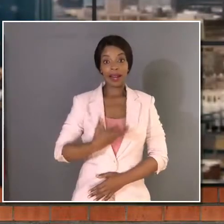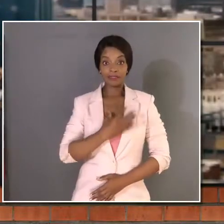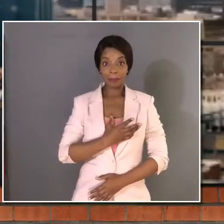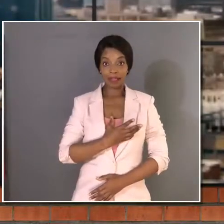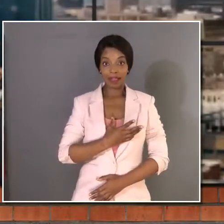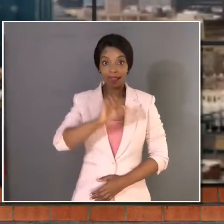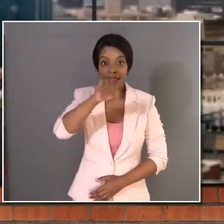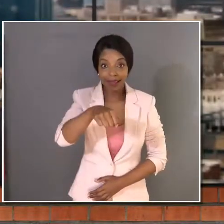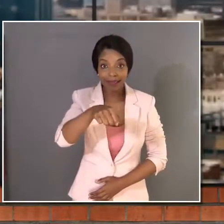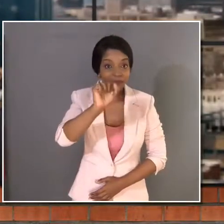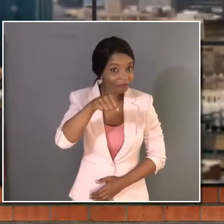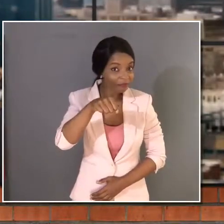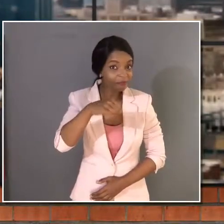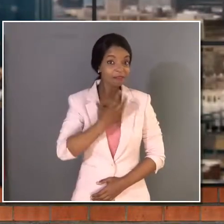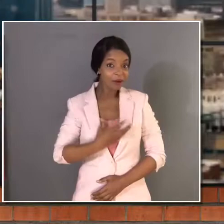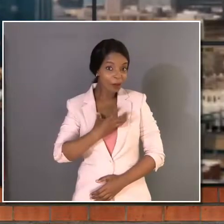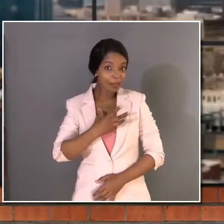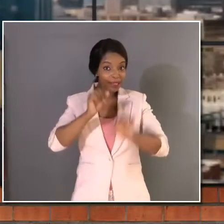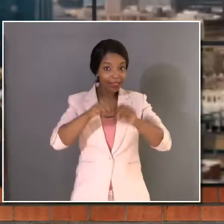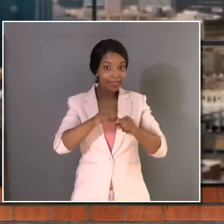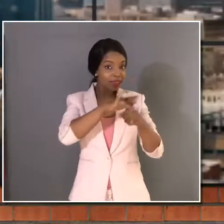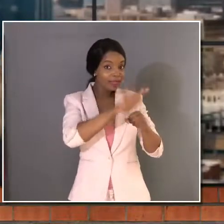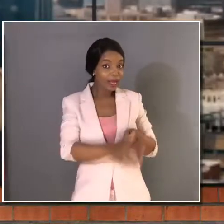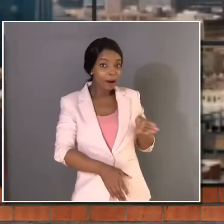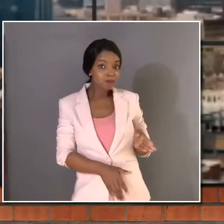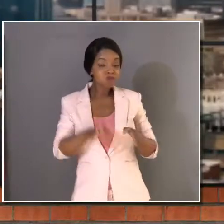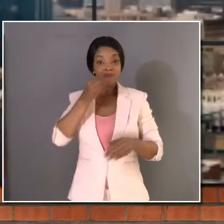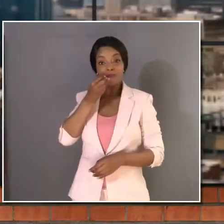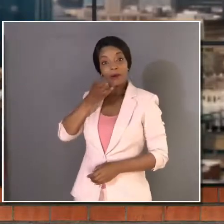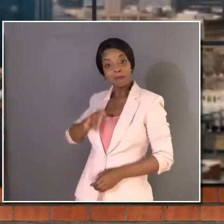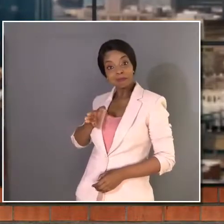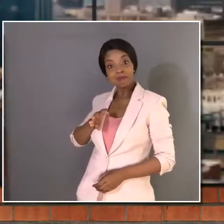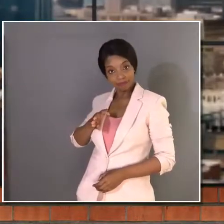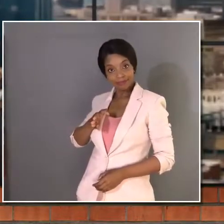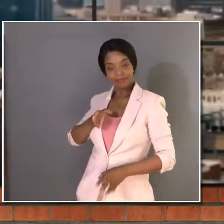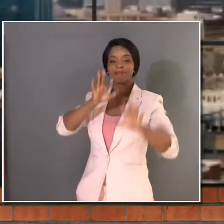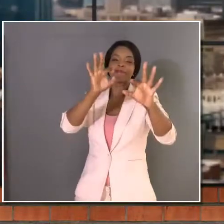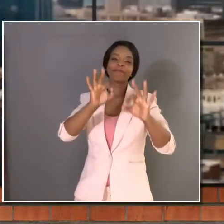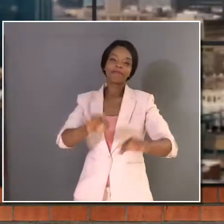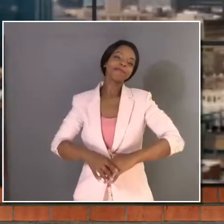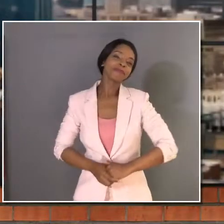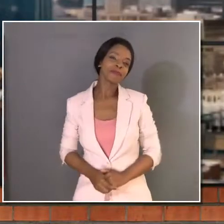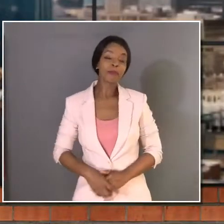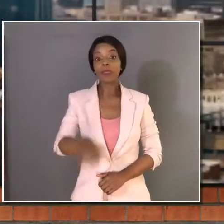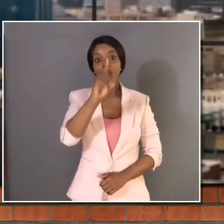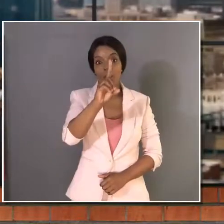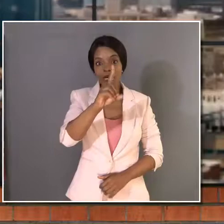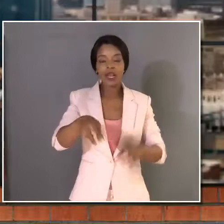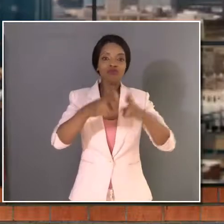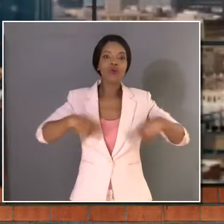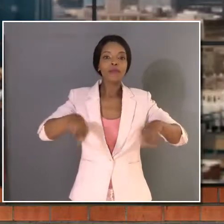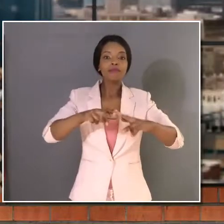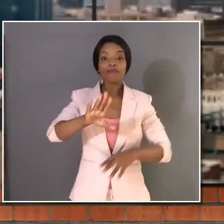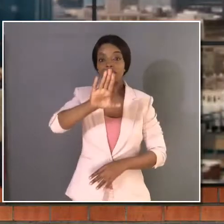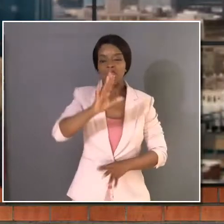Comfortable? You've got all of that? Drinks ready? Snacks ready? Well, great. The only rule for today is for you to stay engaged.